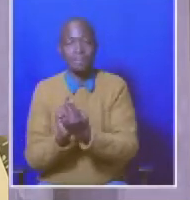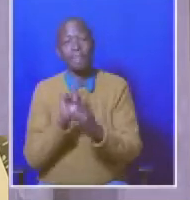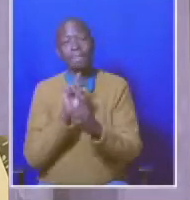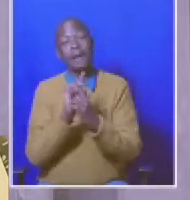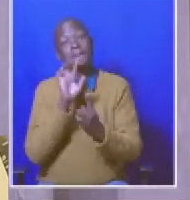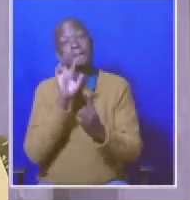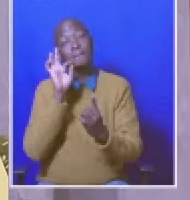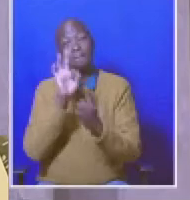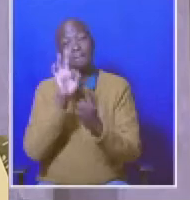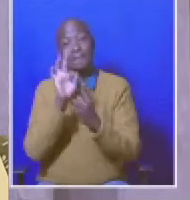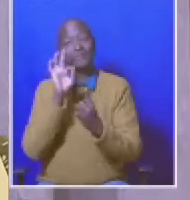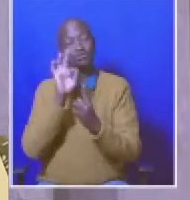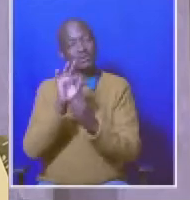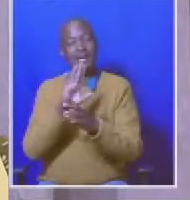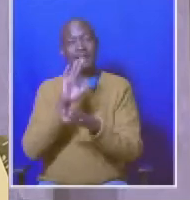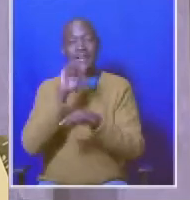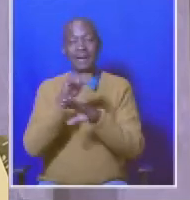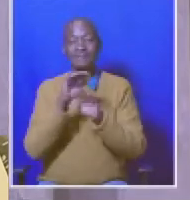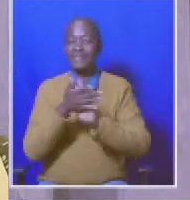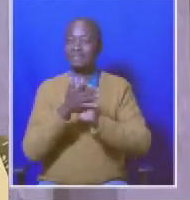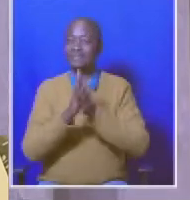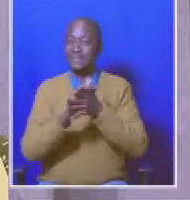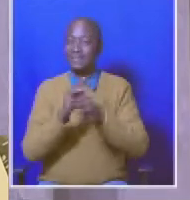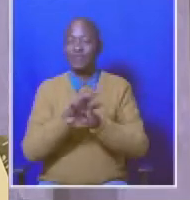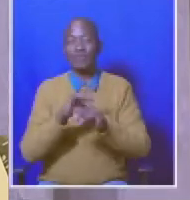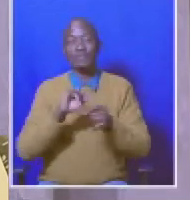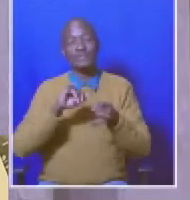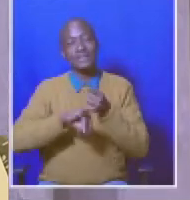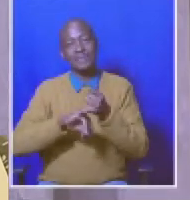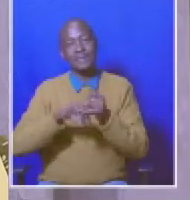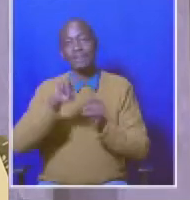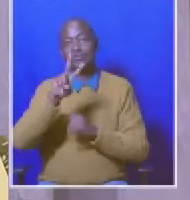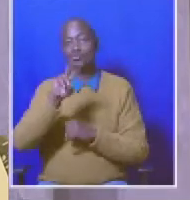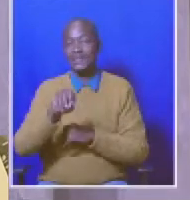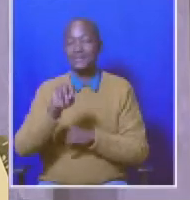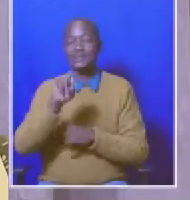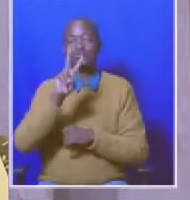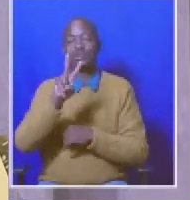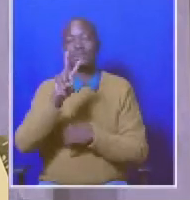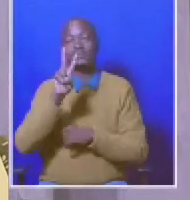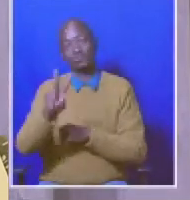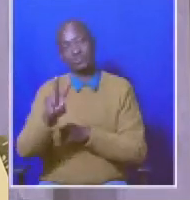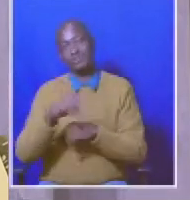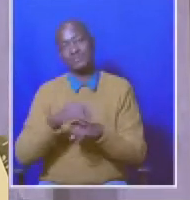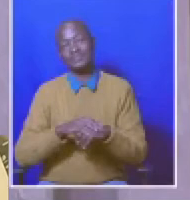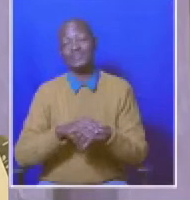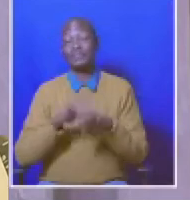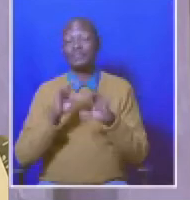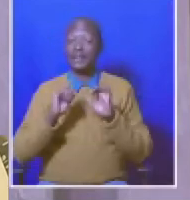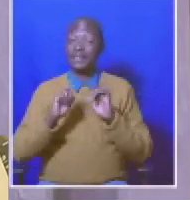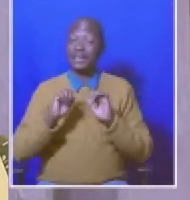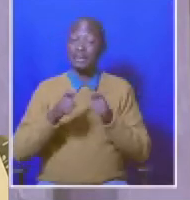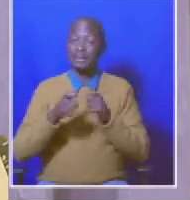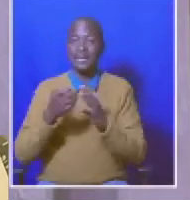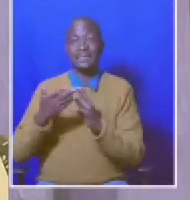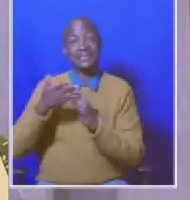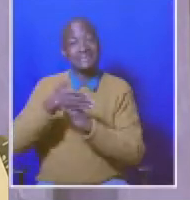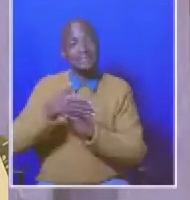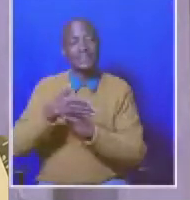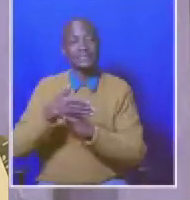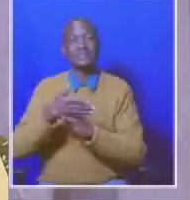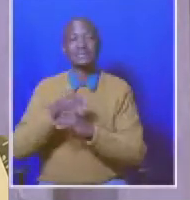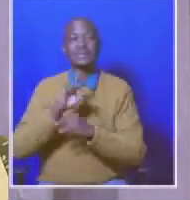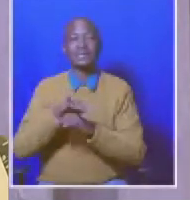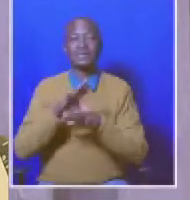the dam disaster of September 2022. Firstly, the immediate interventions that